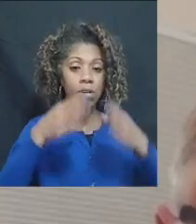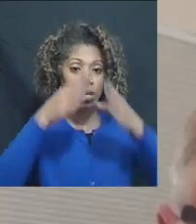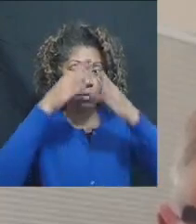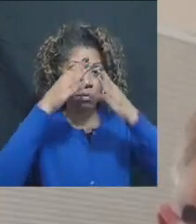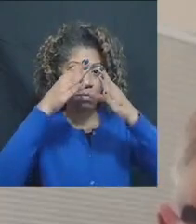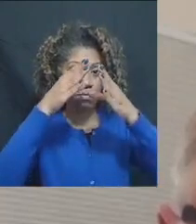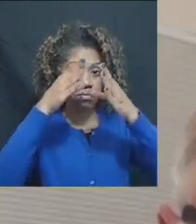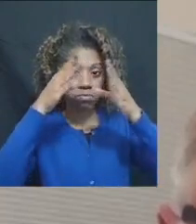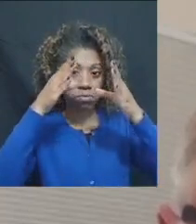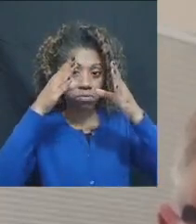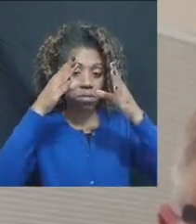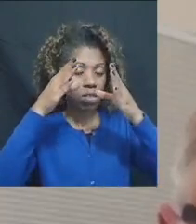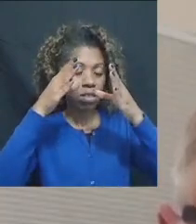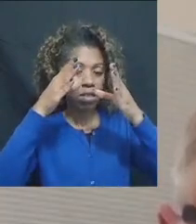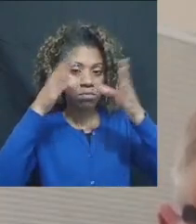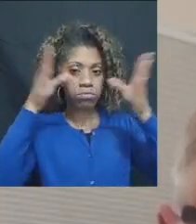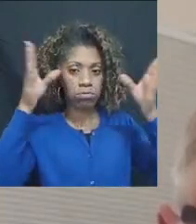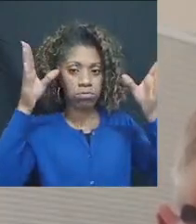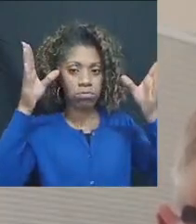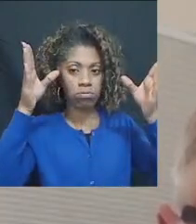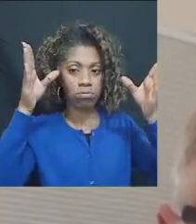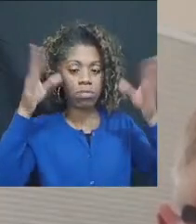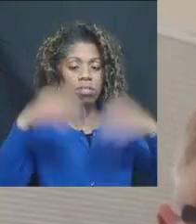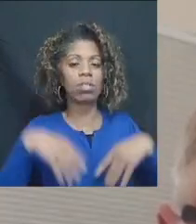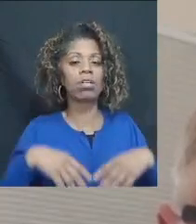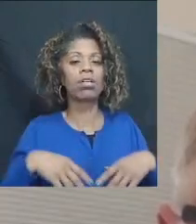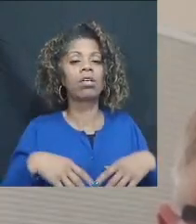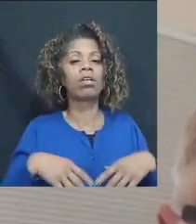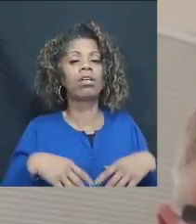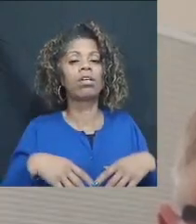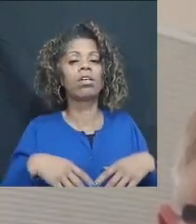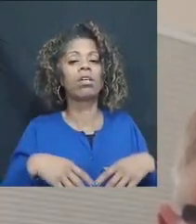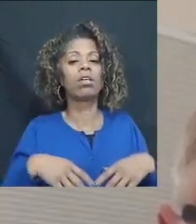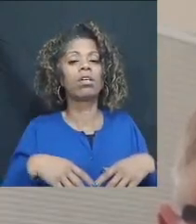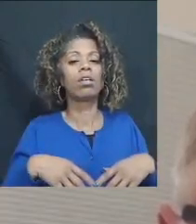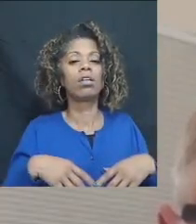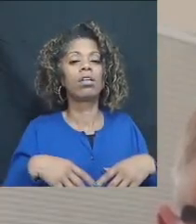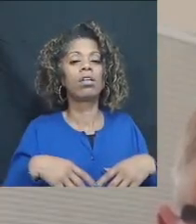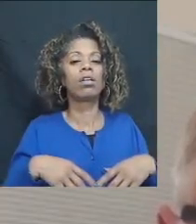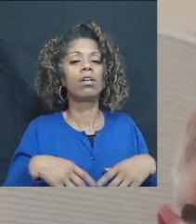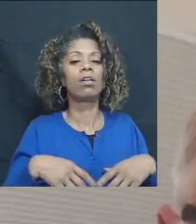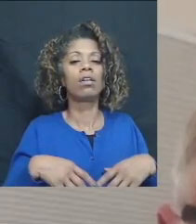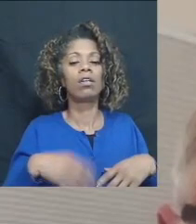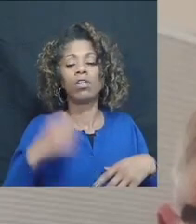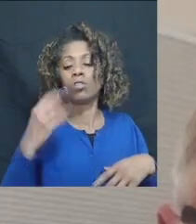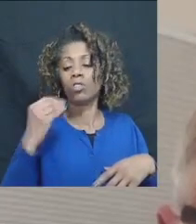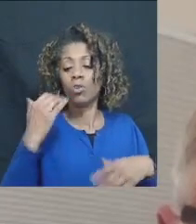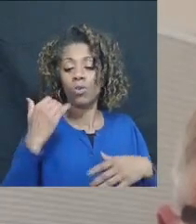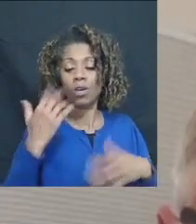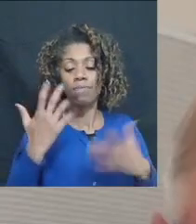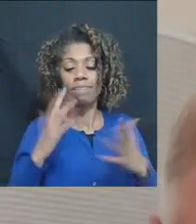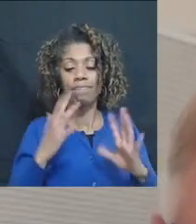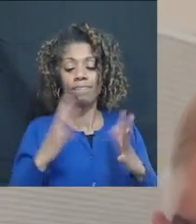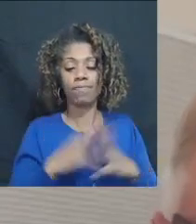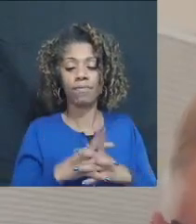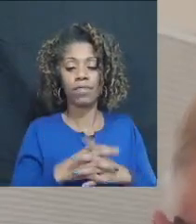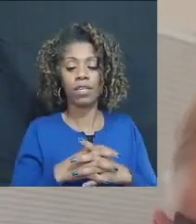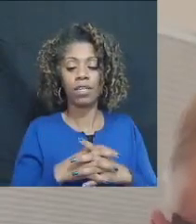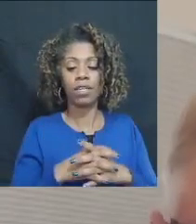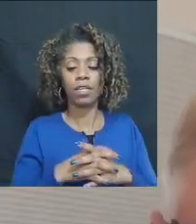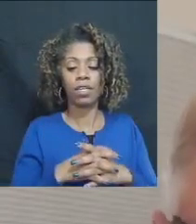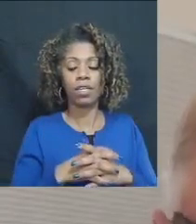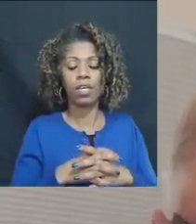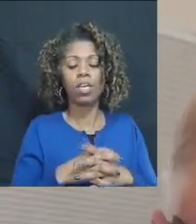kind of right. The school-based. We need so every place-based philanthropy has an opportunity to be an amazing bright spot